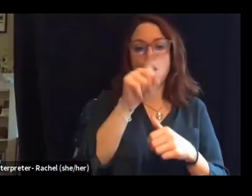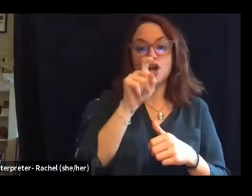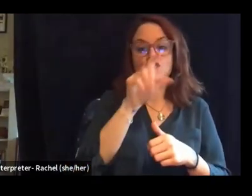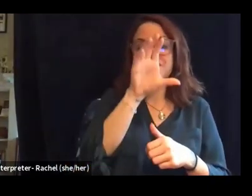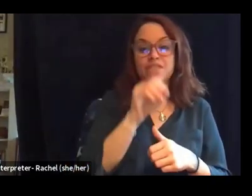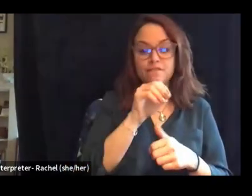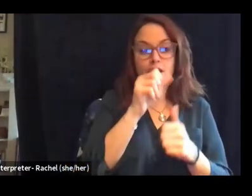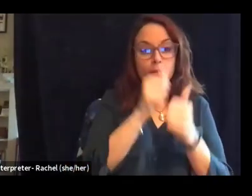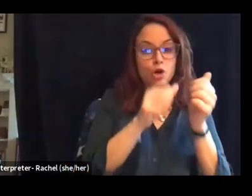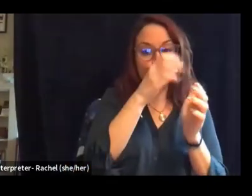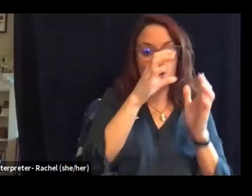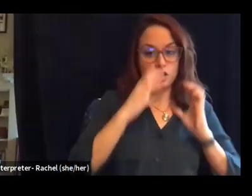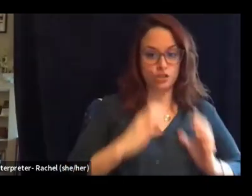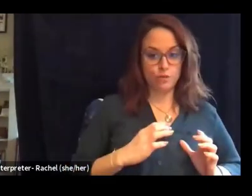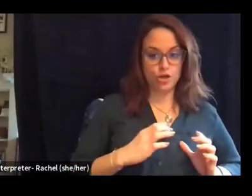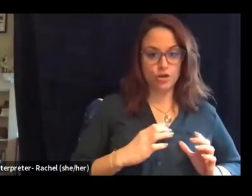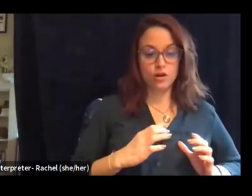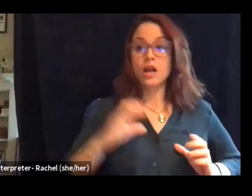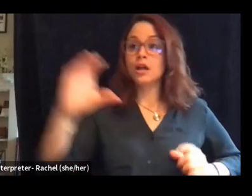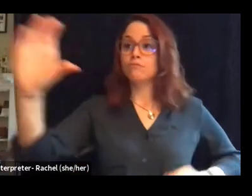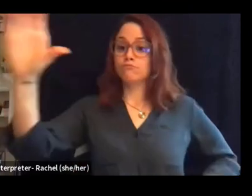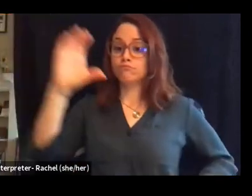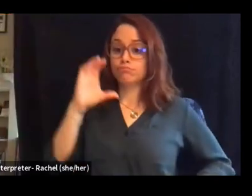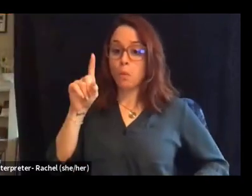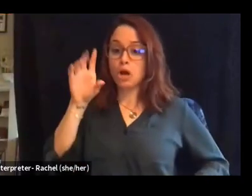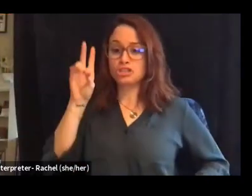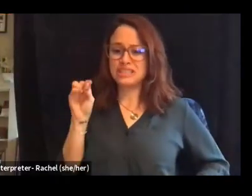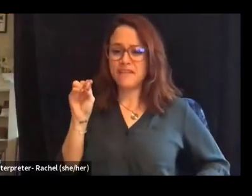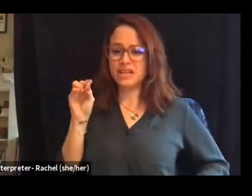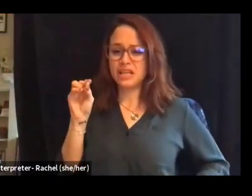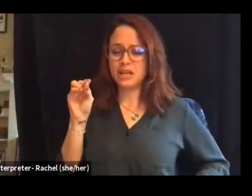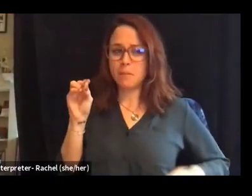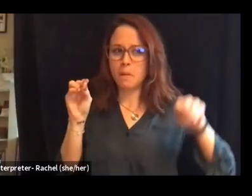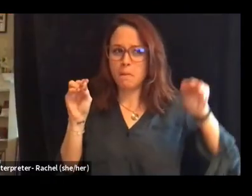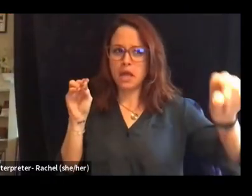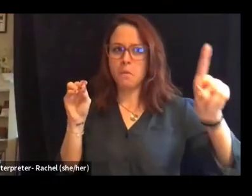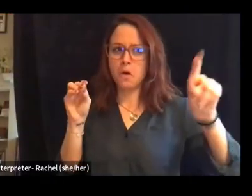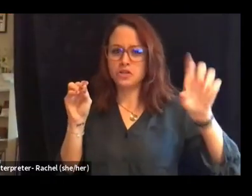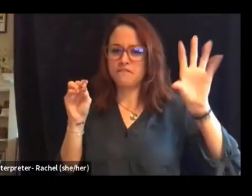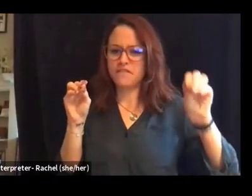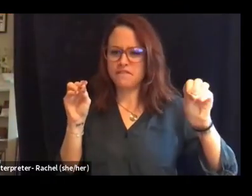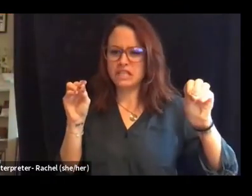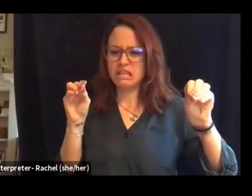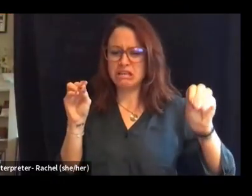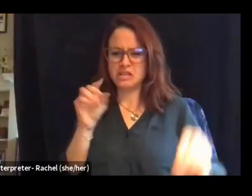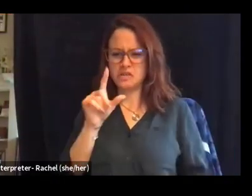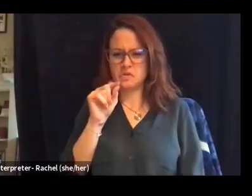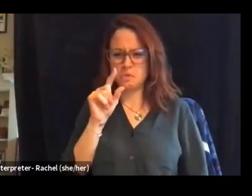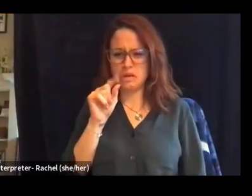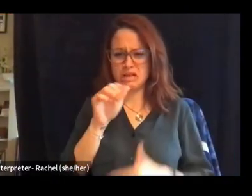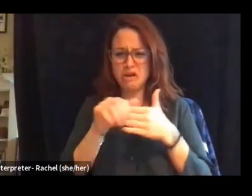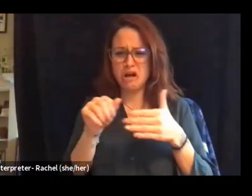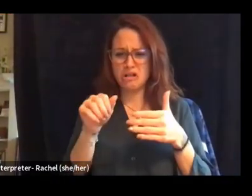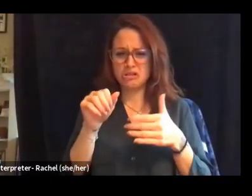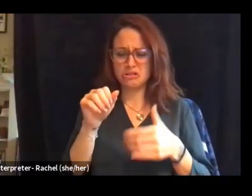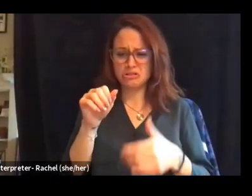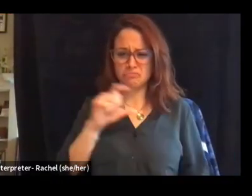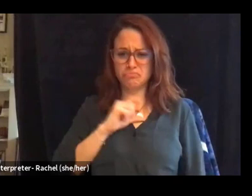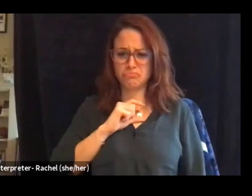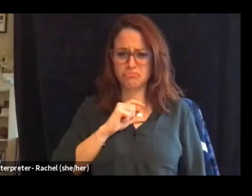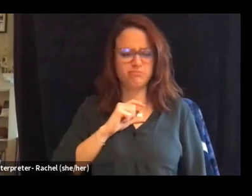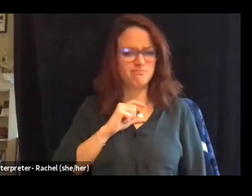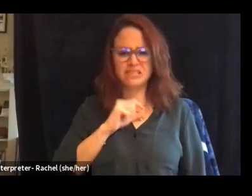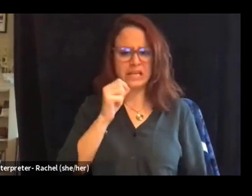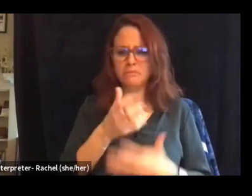170, that's not so good. So again, being disciplined and focused and testing and validating